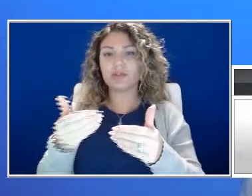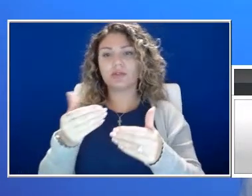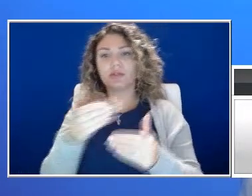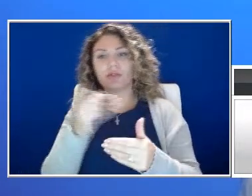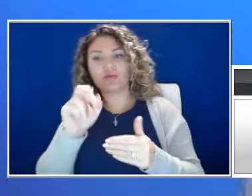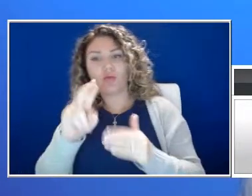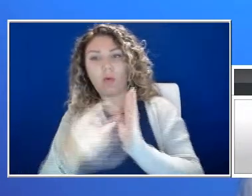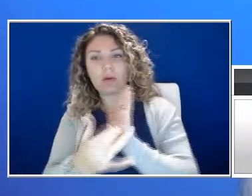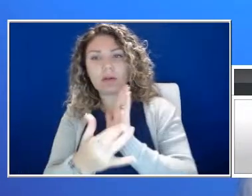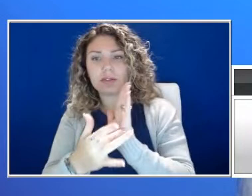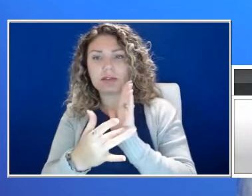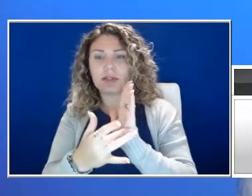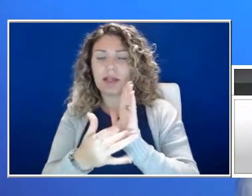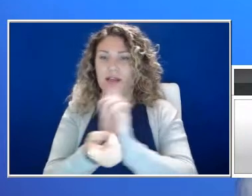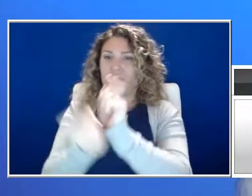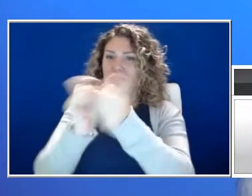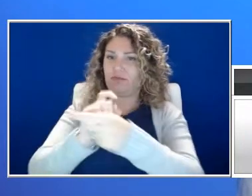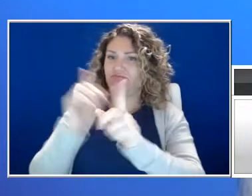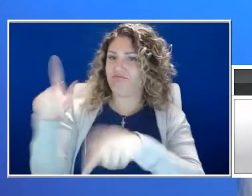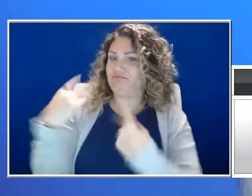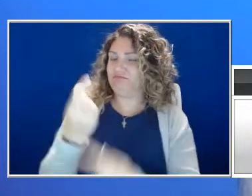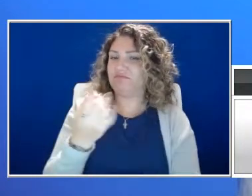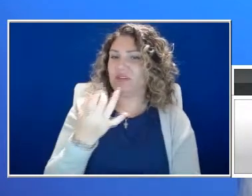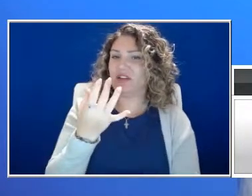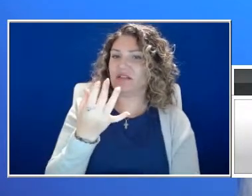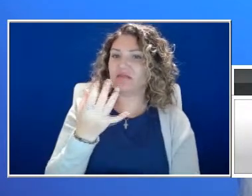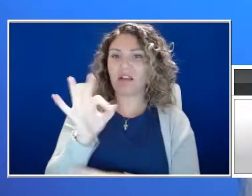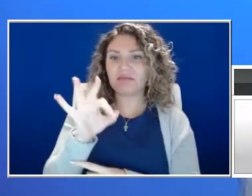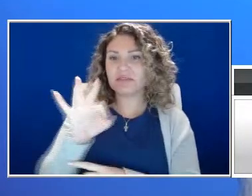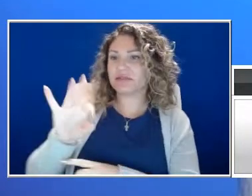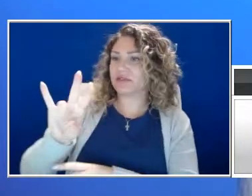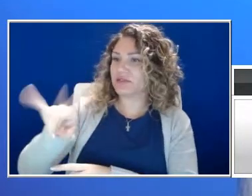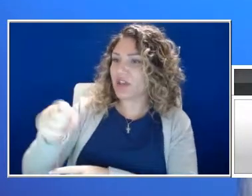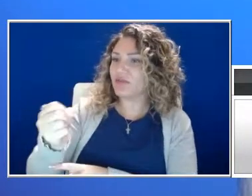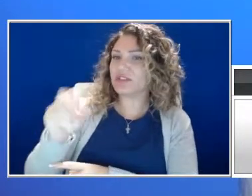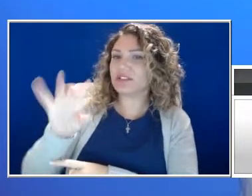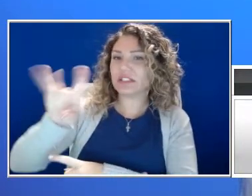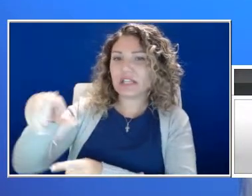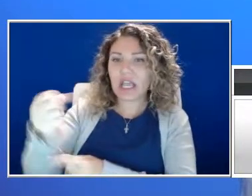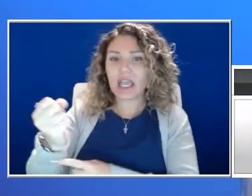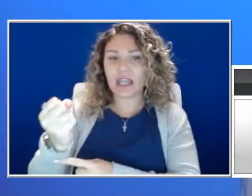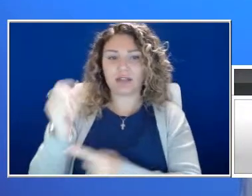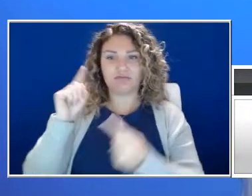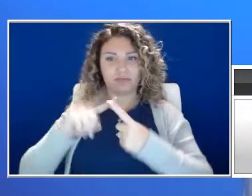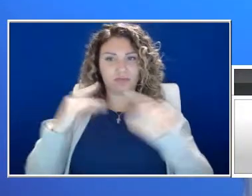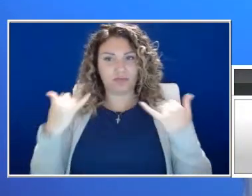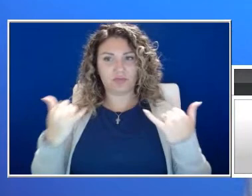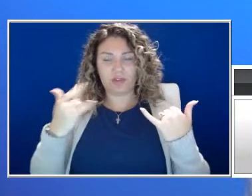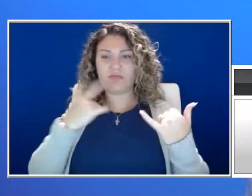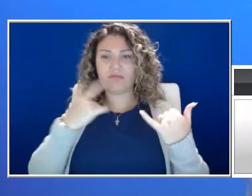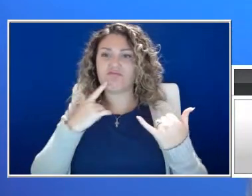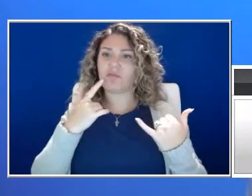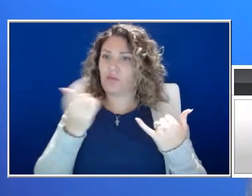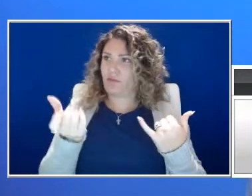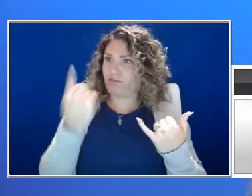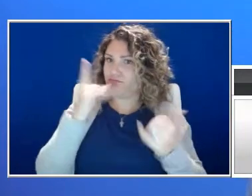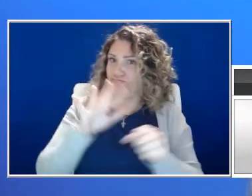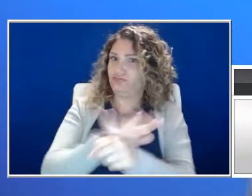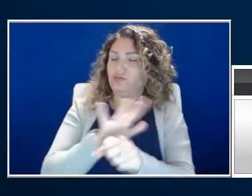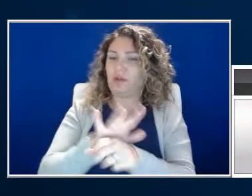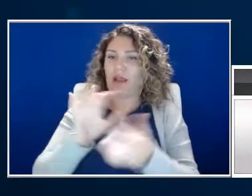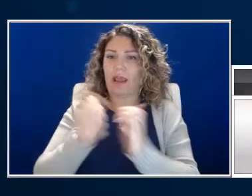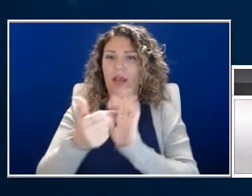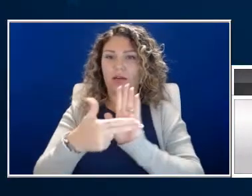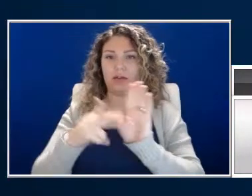have actually evolved since 1970s, 80s, and now, so that we have a really great understanding how to make the appropriate diagnosis for these patients. So,